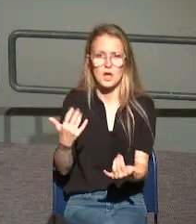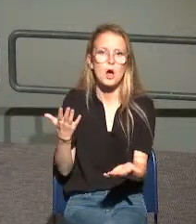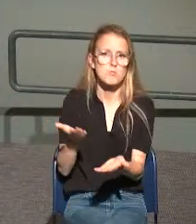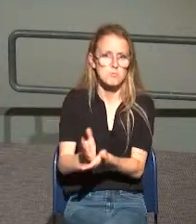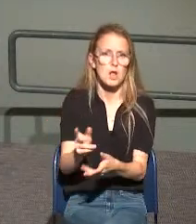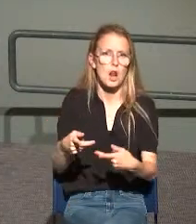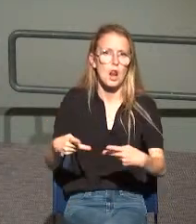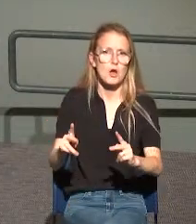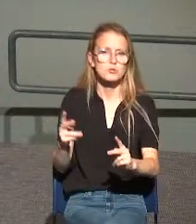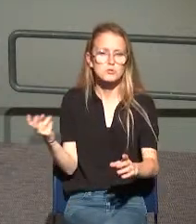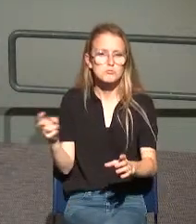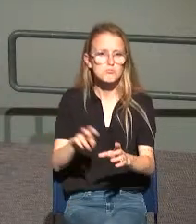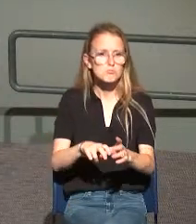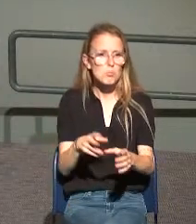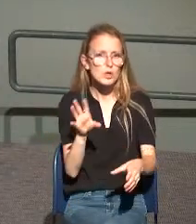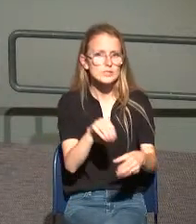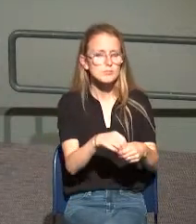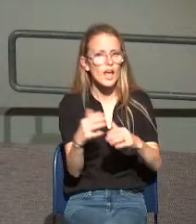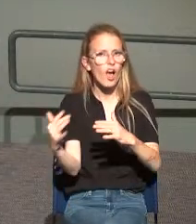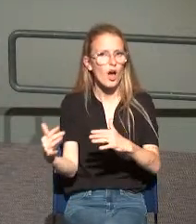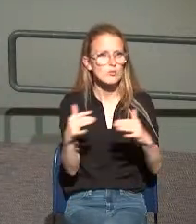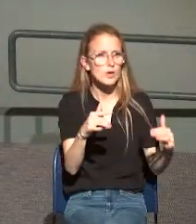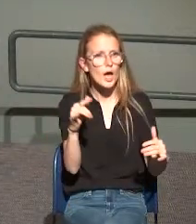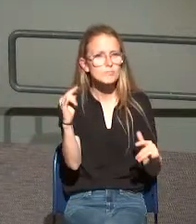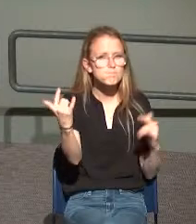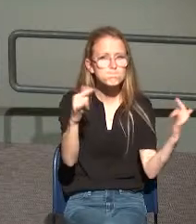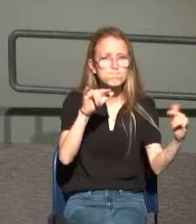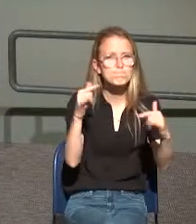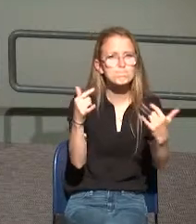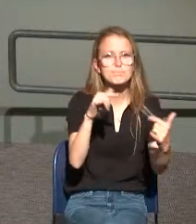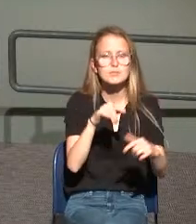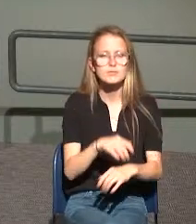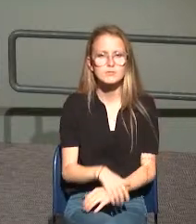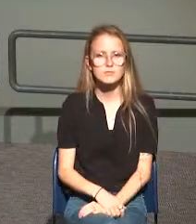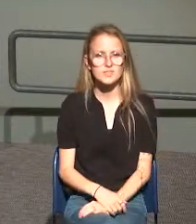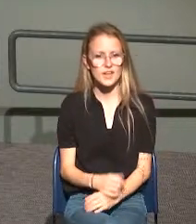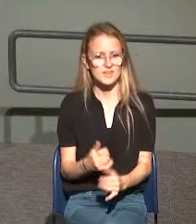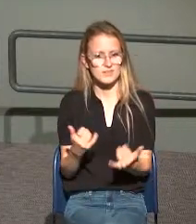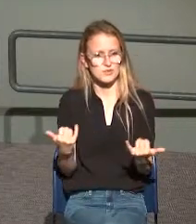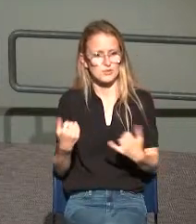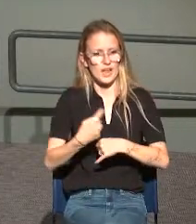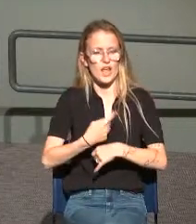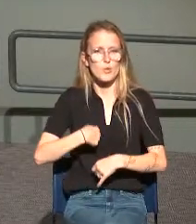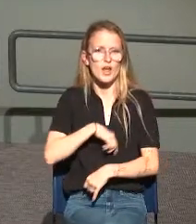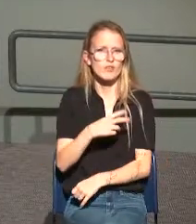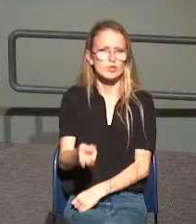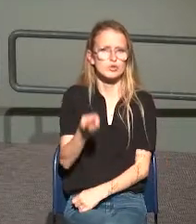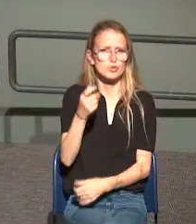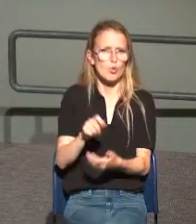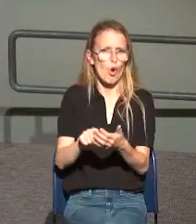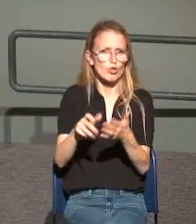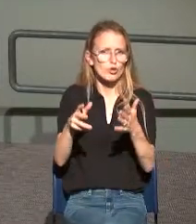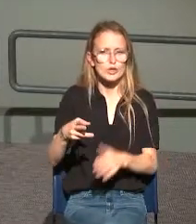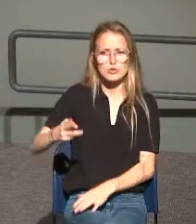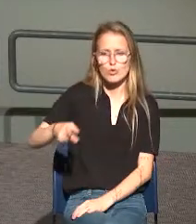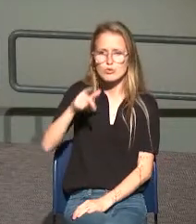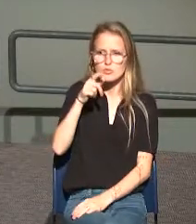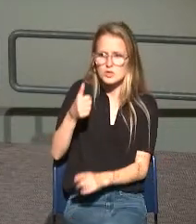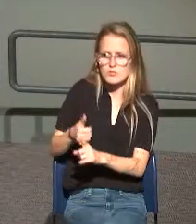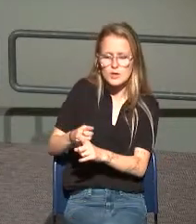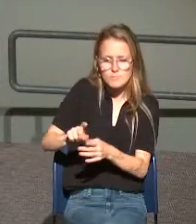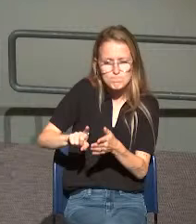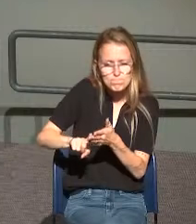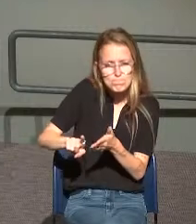in combat. Tonight, we have with us two author historians who have done extensive research on the